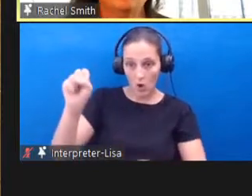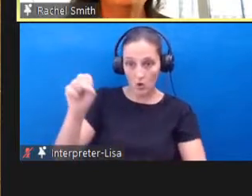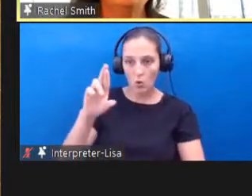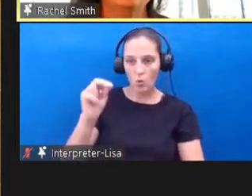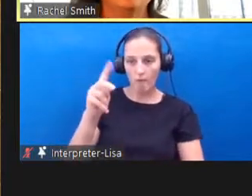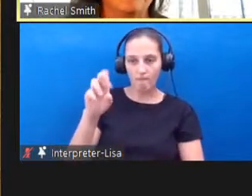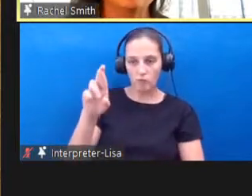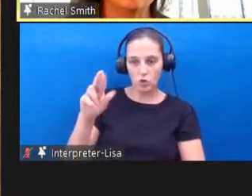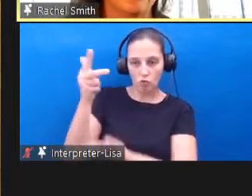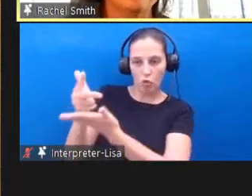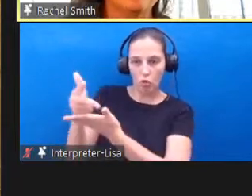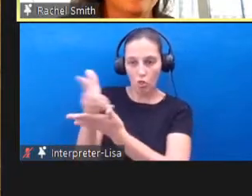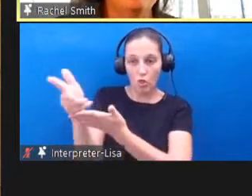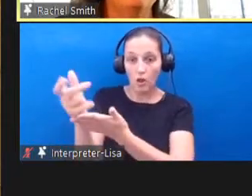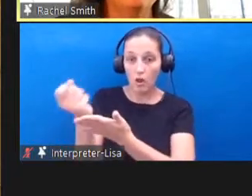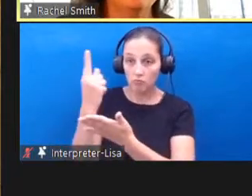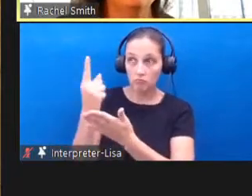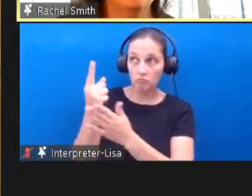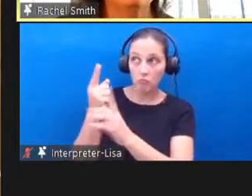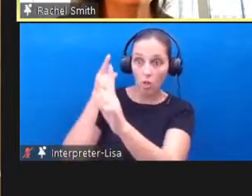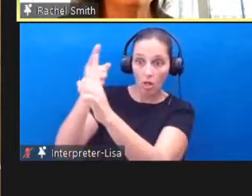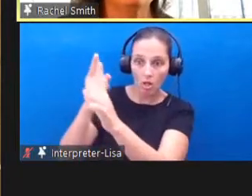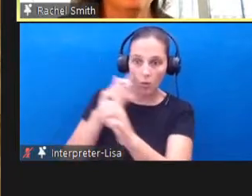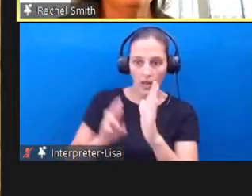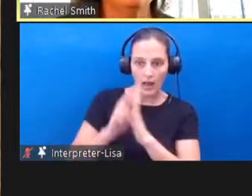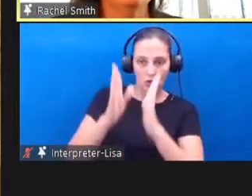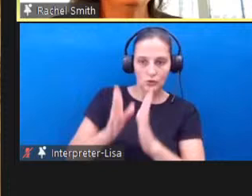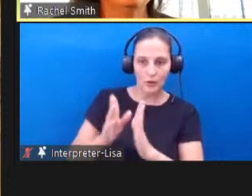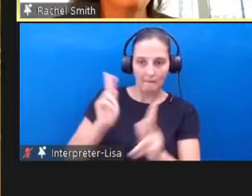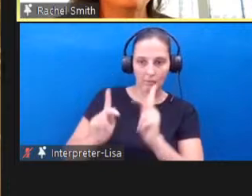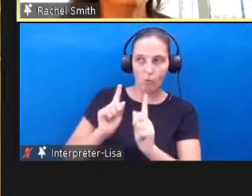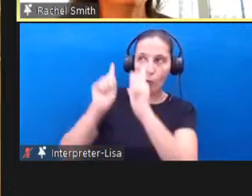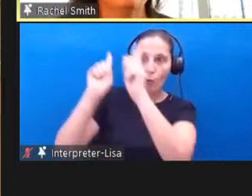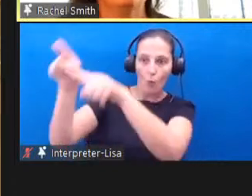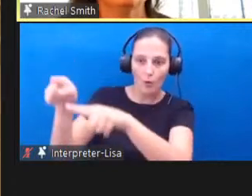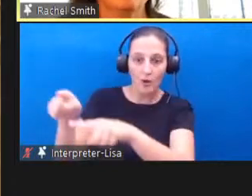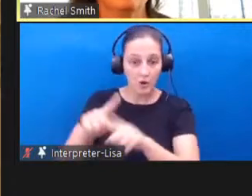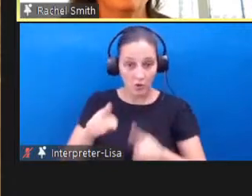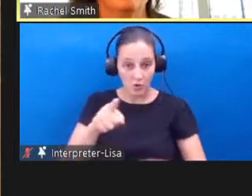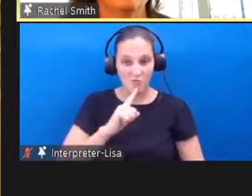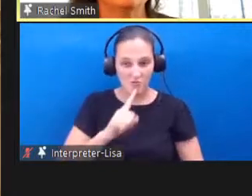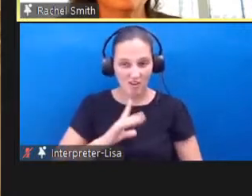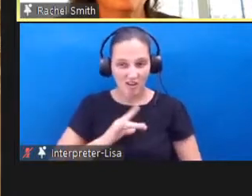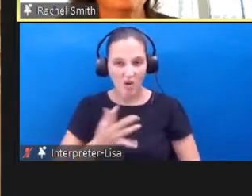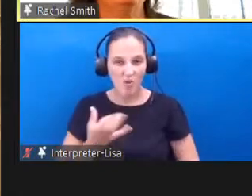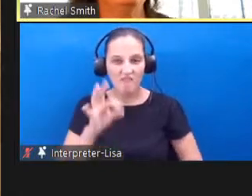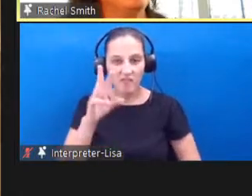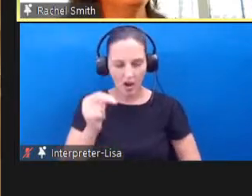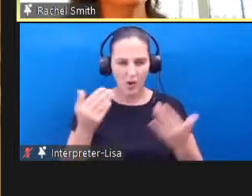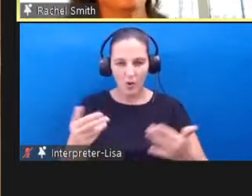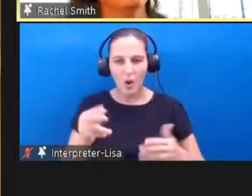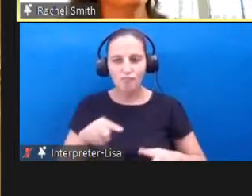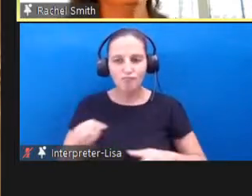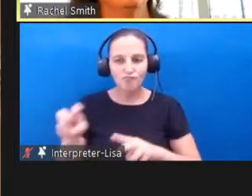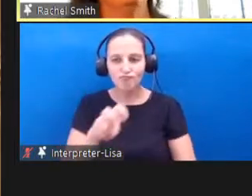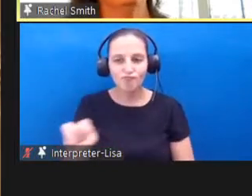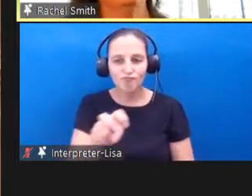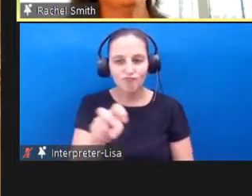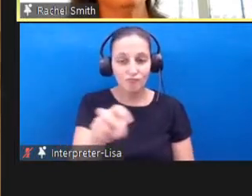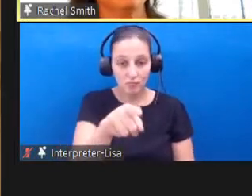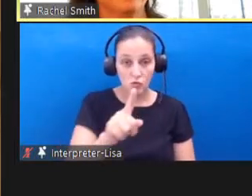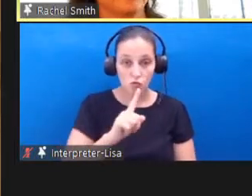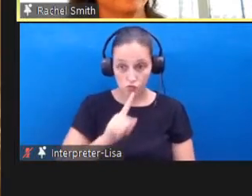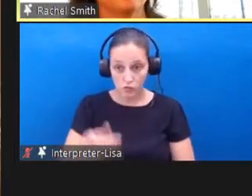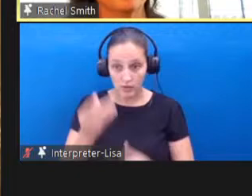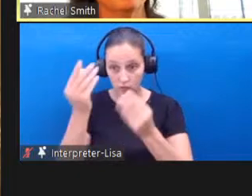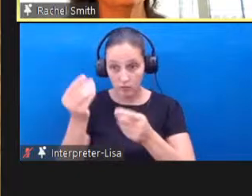eventually hope to send astronauts. But if you really want to have some fun, take a ride through Valles Marineris. And again, this is all real data. This is